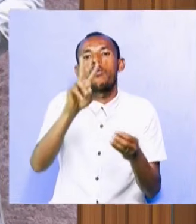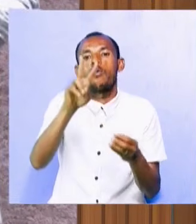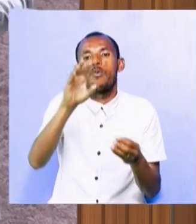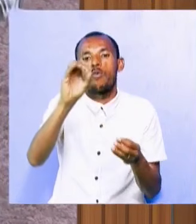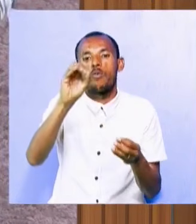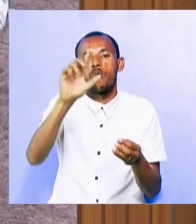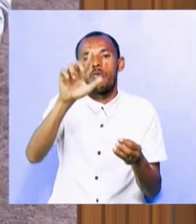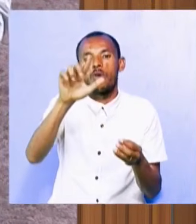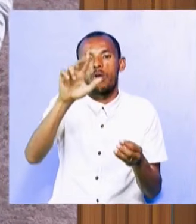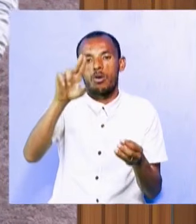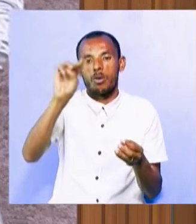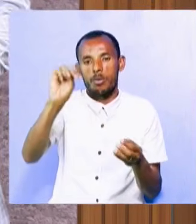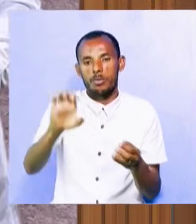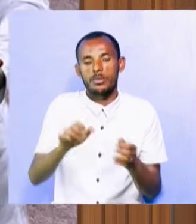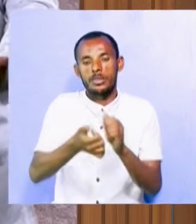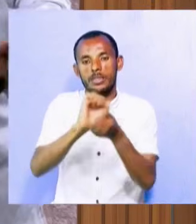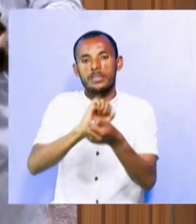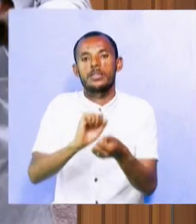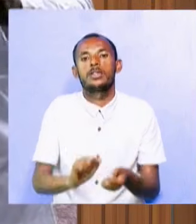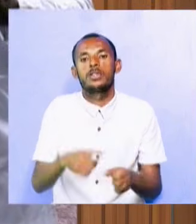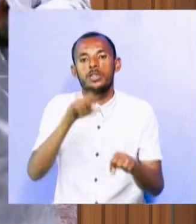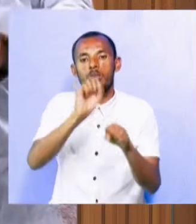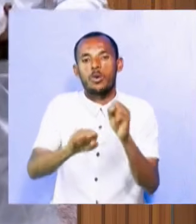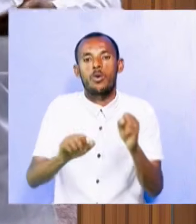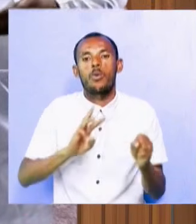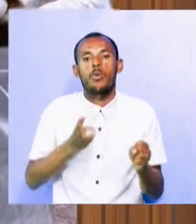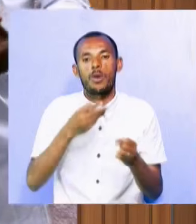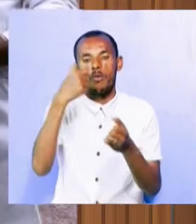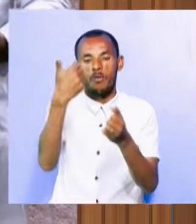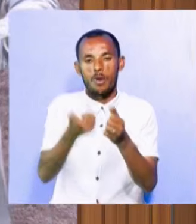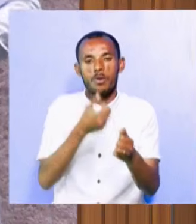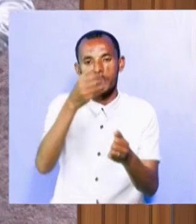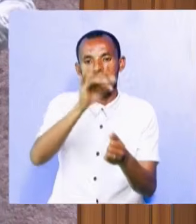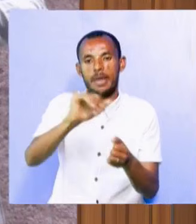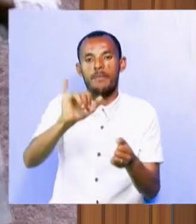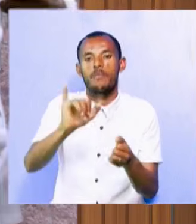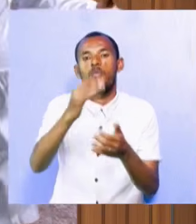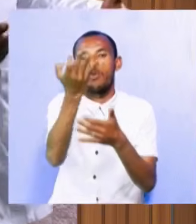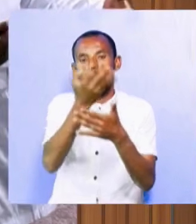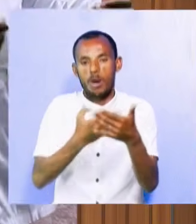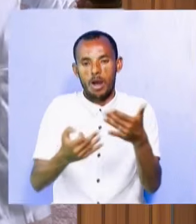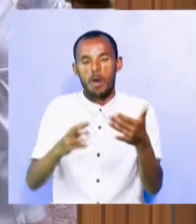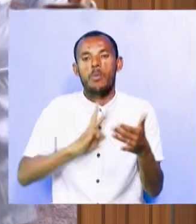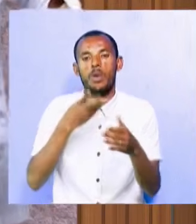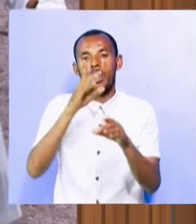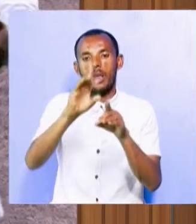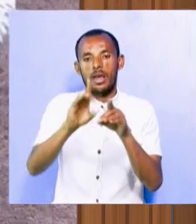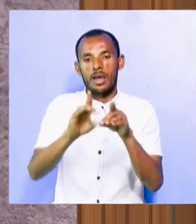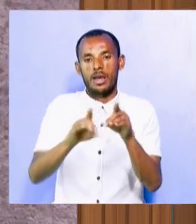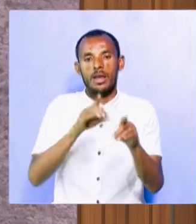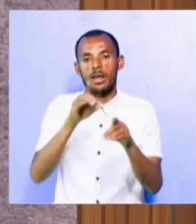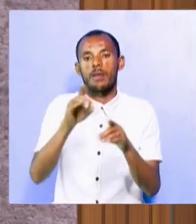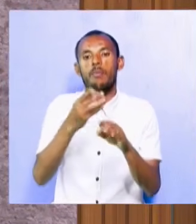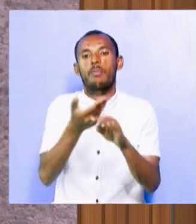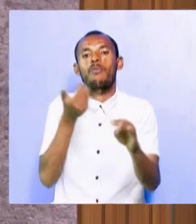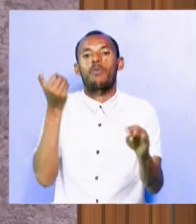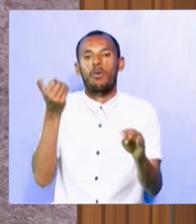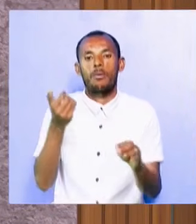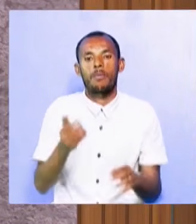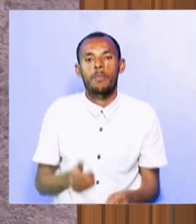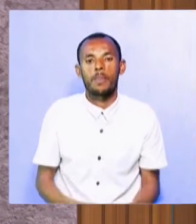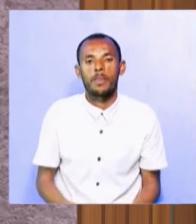the cube will be changed, right? So we will follow the same procedure that we did for this